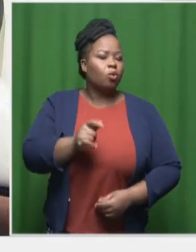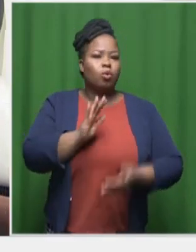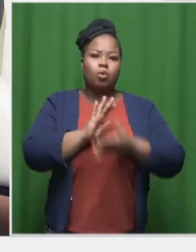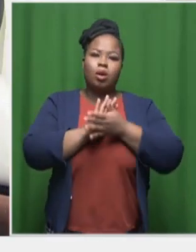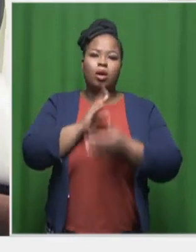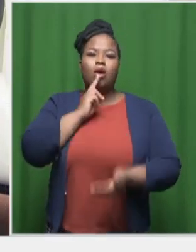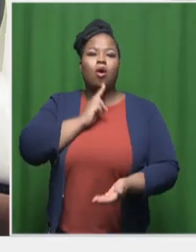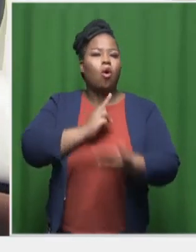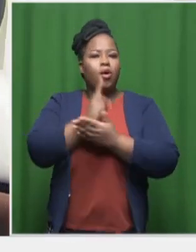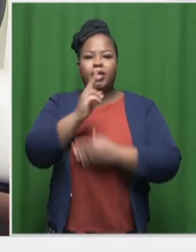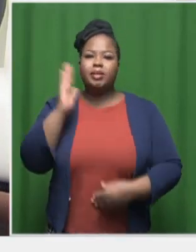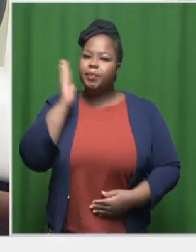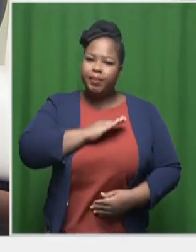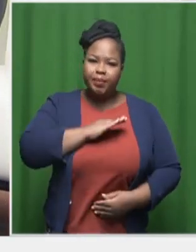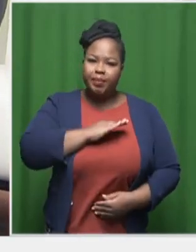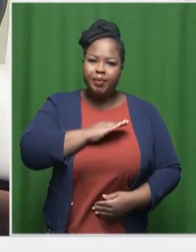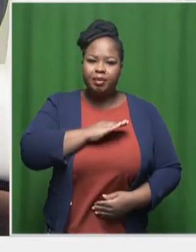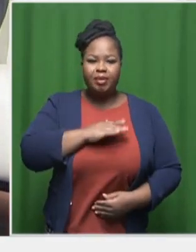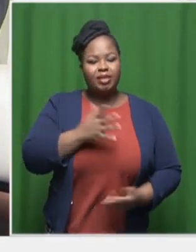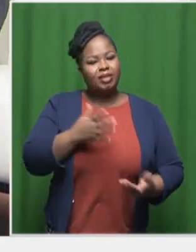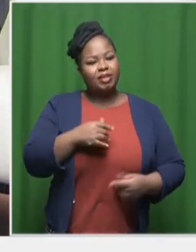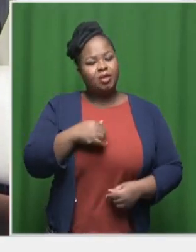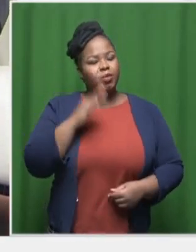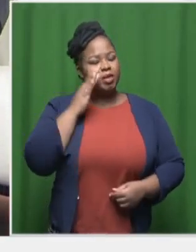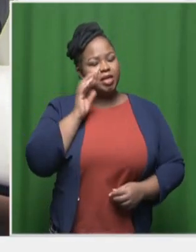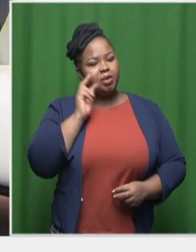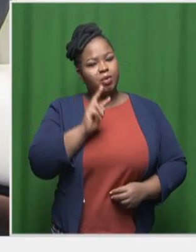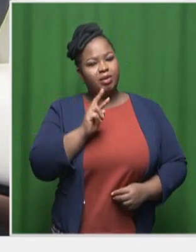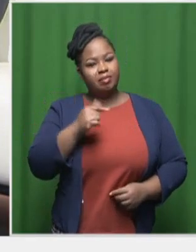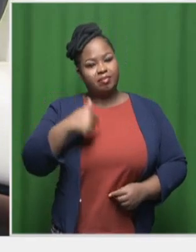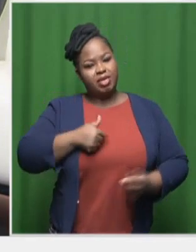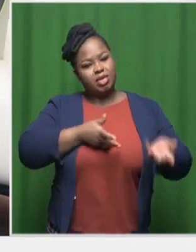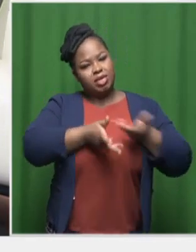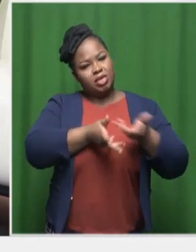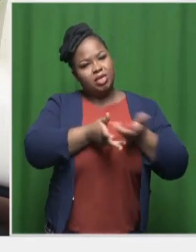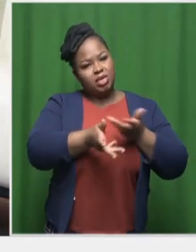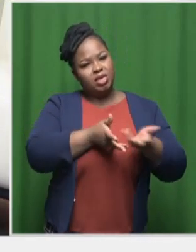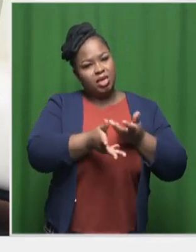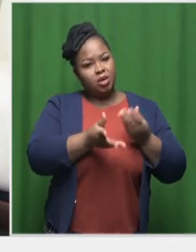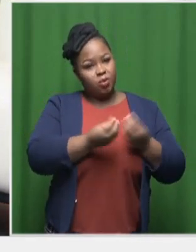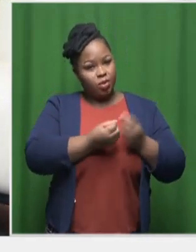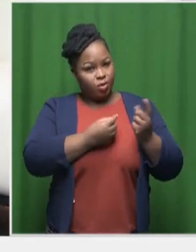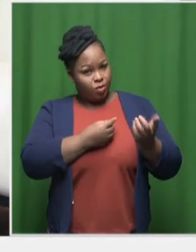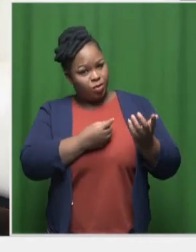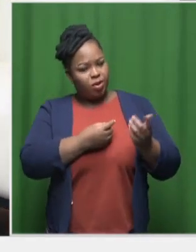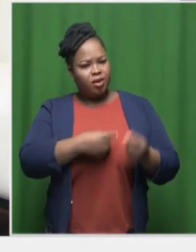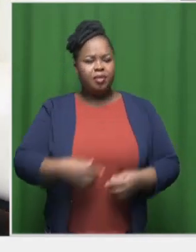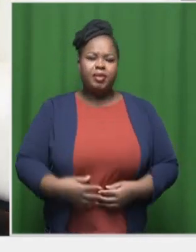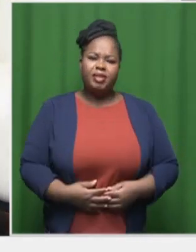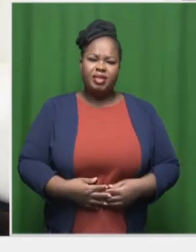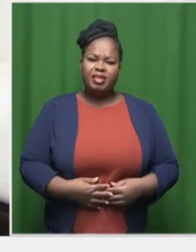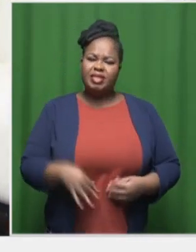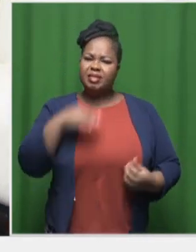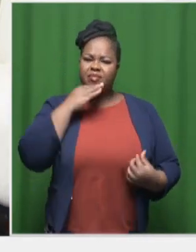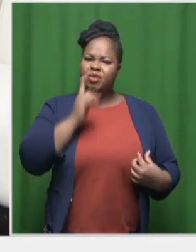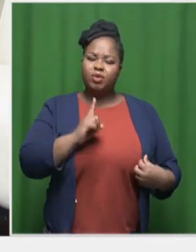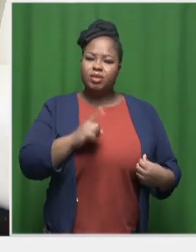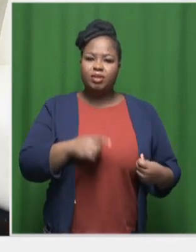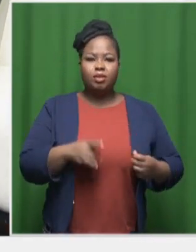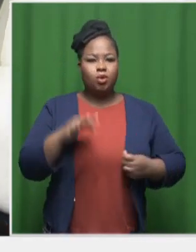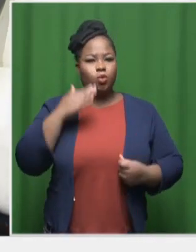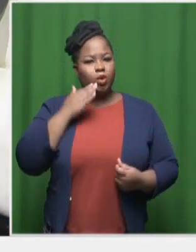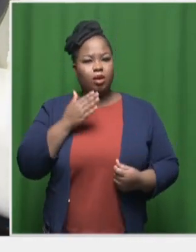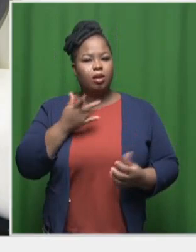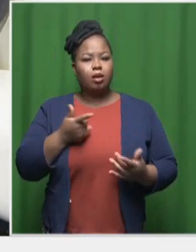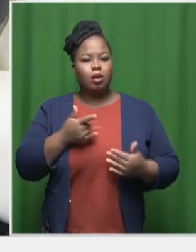So in terms of that, and just looking at, you know, my engagement with you, what did that mean to you in terms of